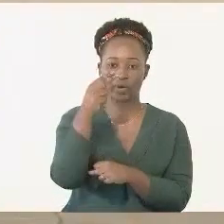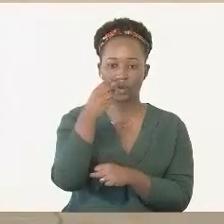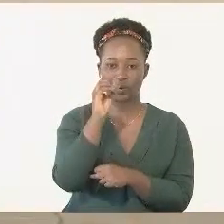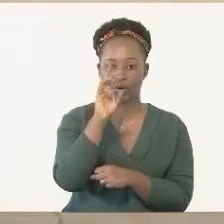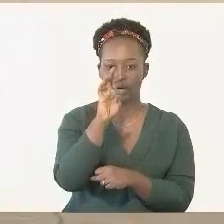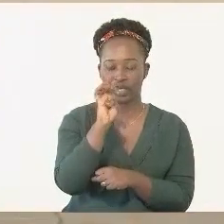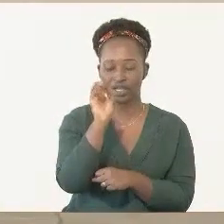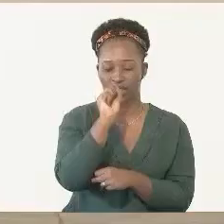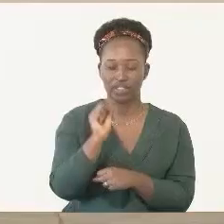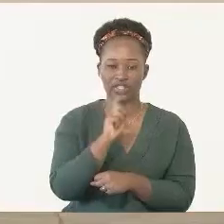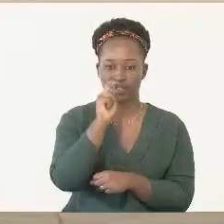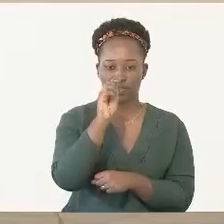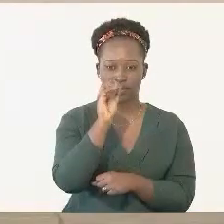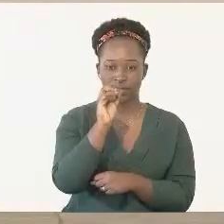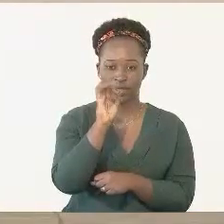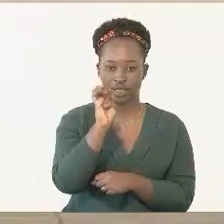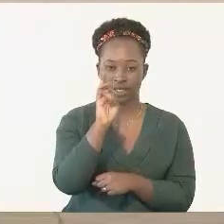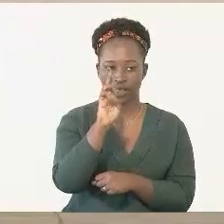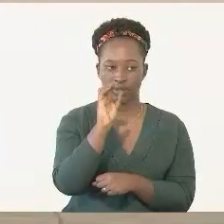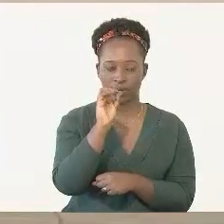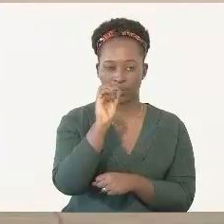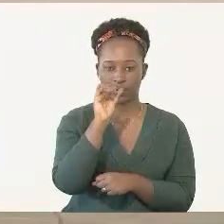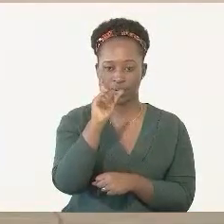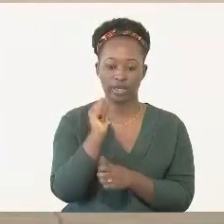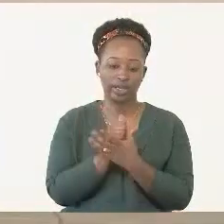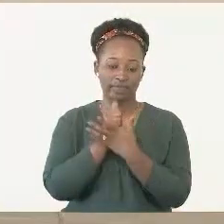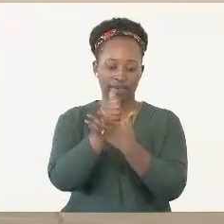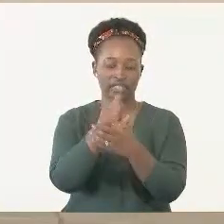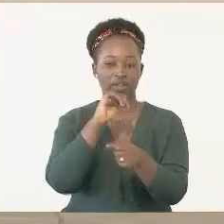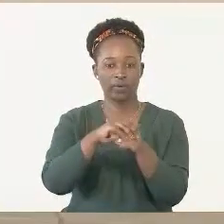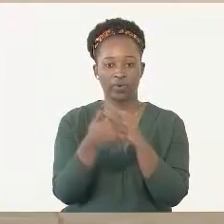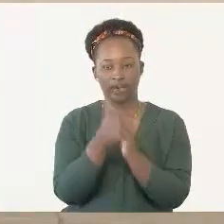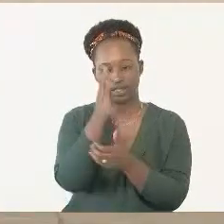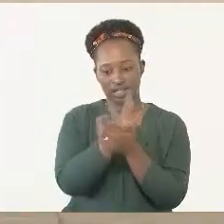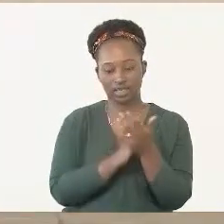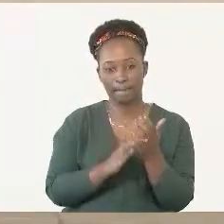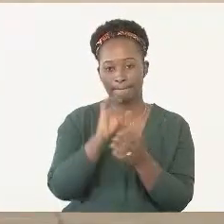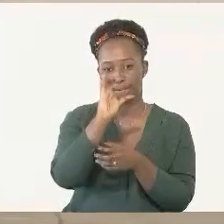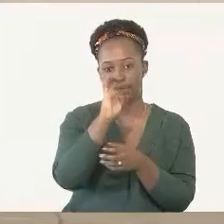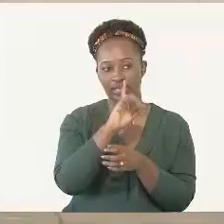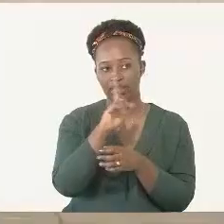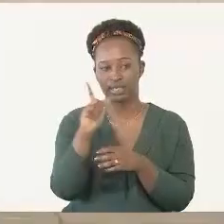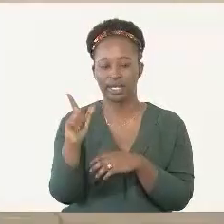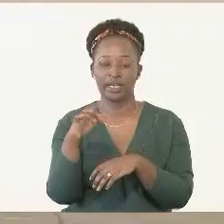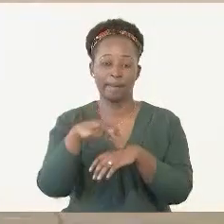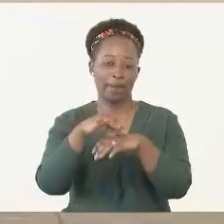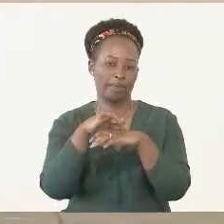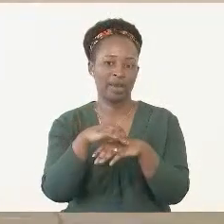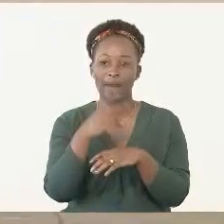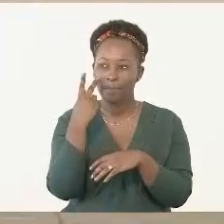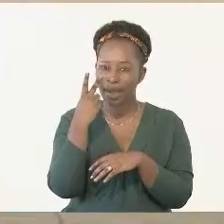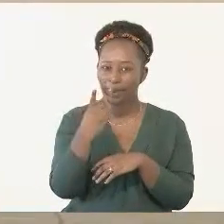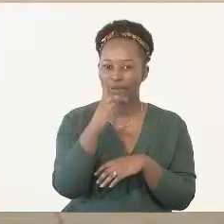some vitamins. Bile is produced in the liver. Can you see that the liver does a lot of